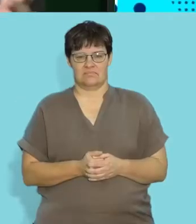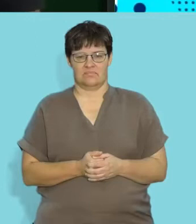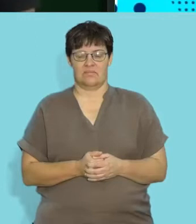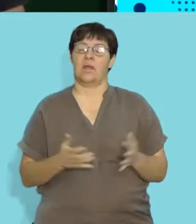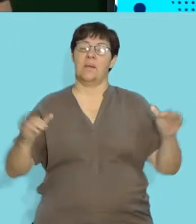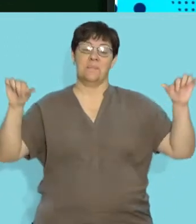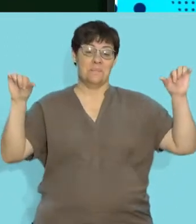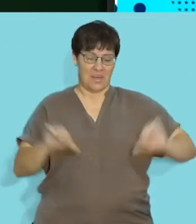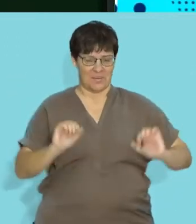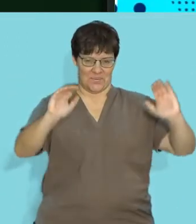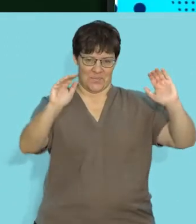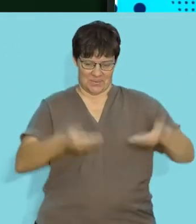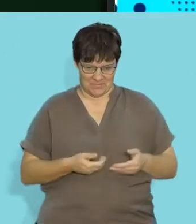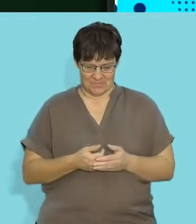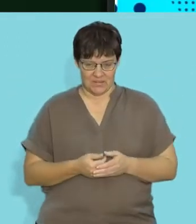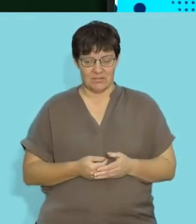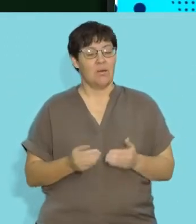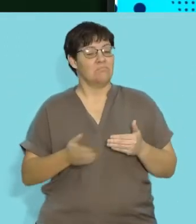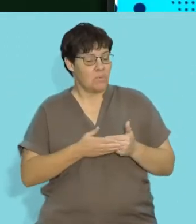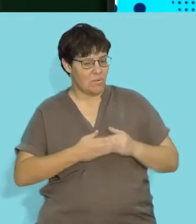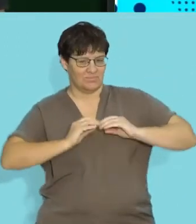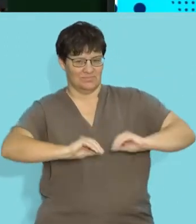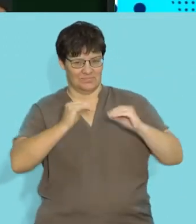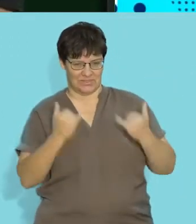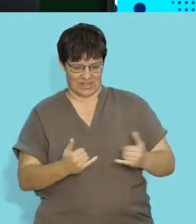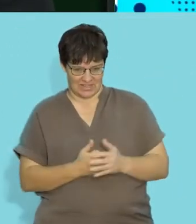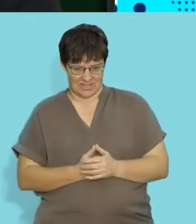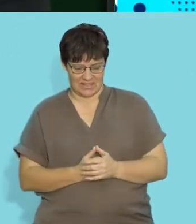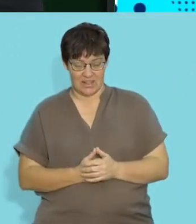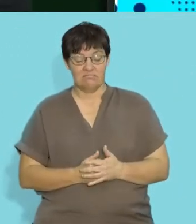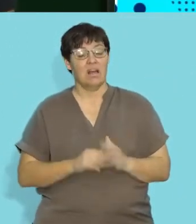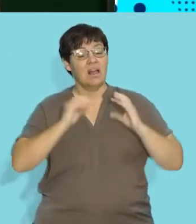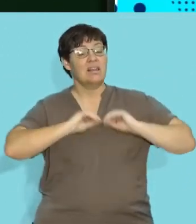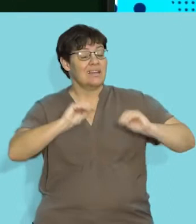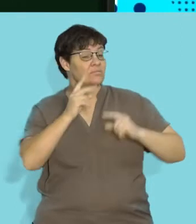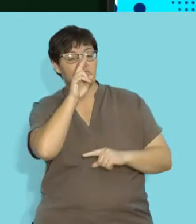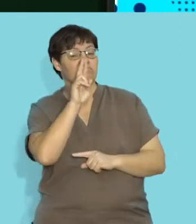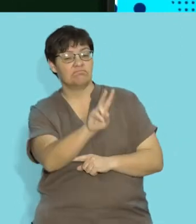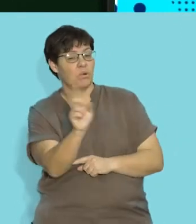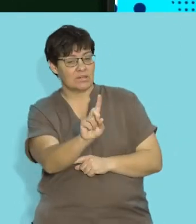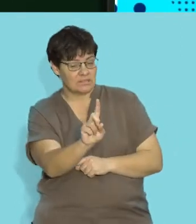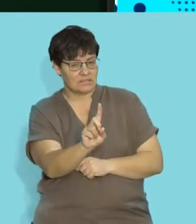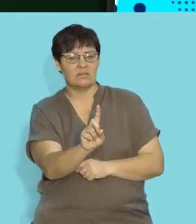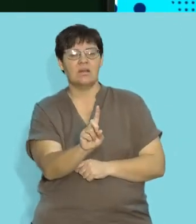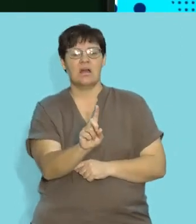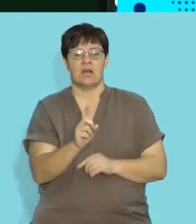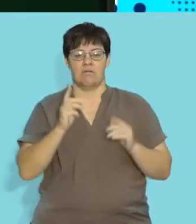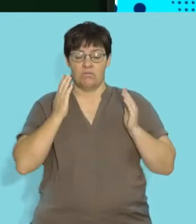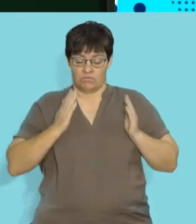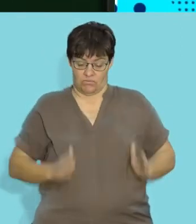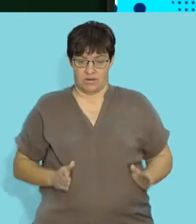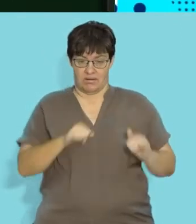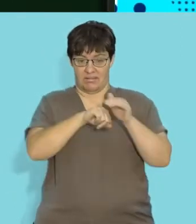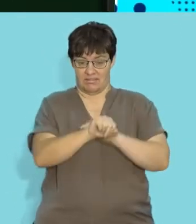Welcome back, life science learners, to the next part of our lesson today. In our lesson, we're going to continue focusing on revision of the human reproductive